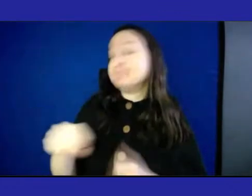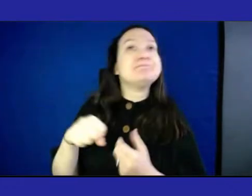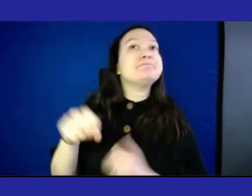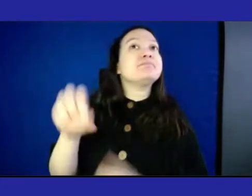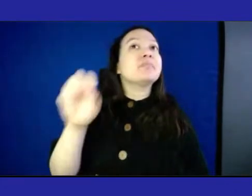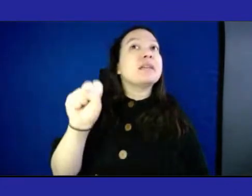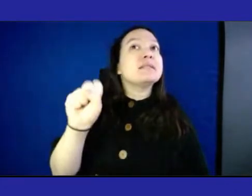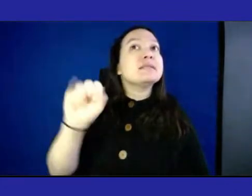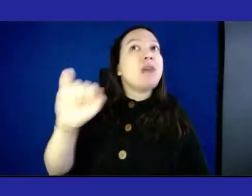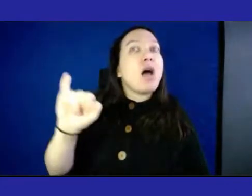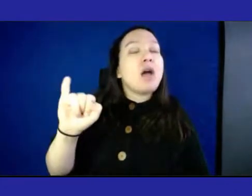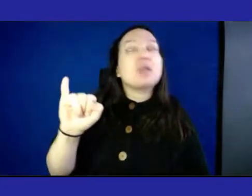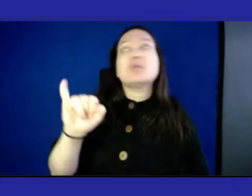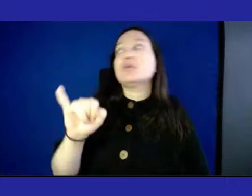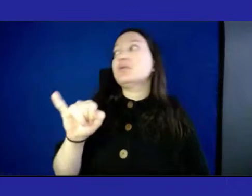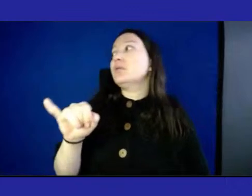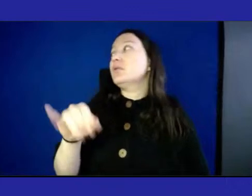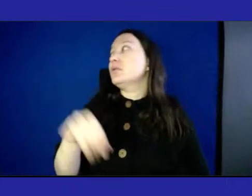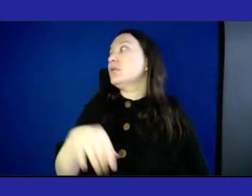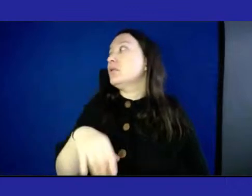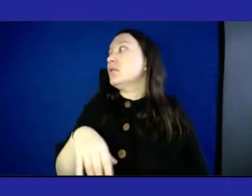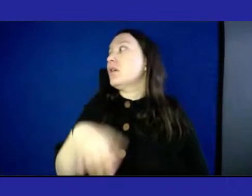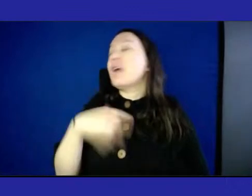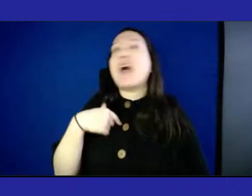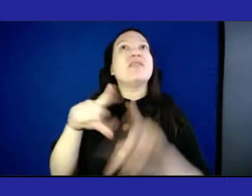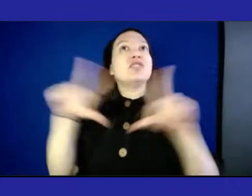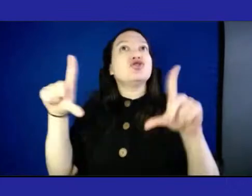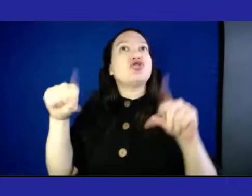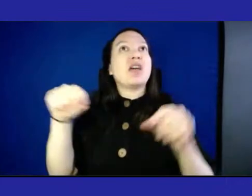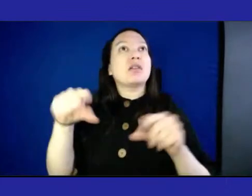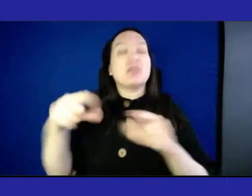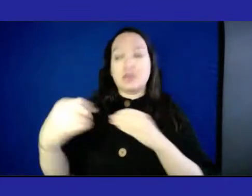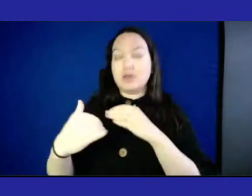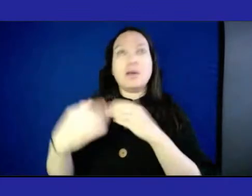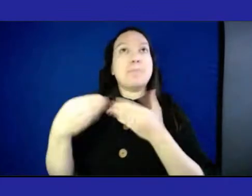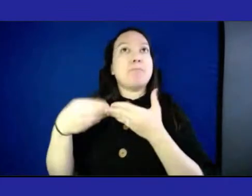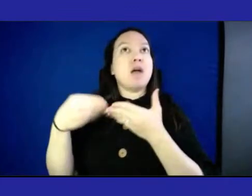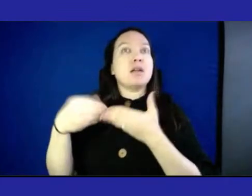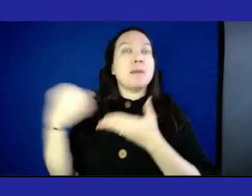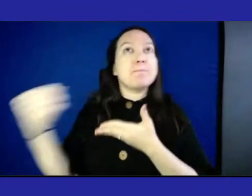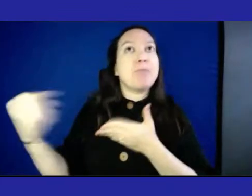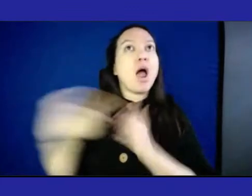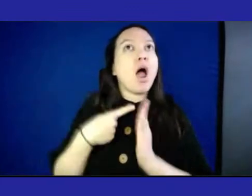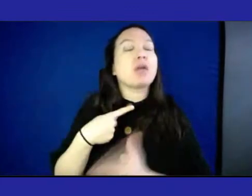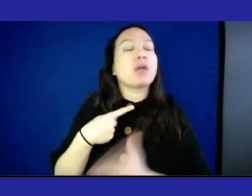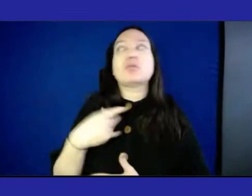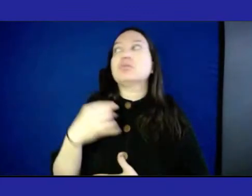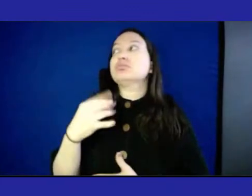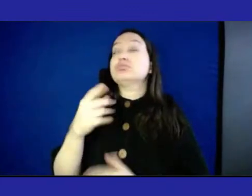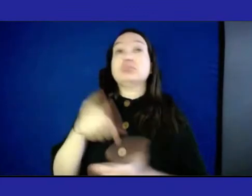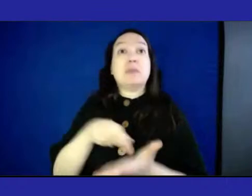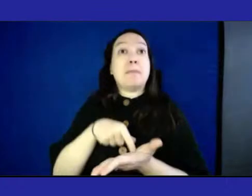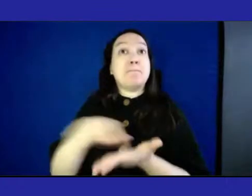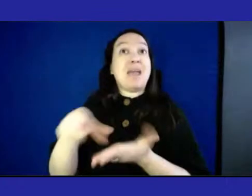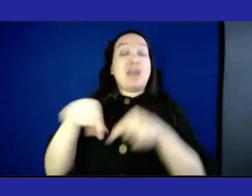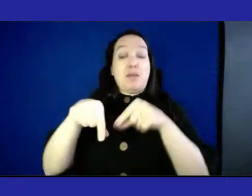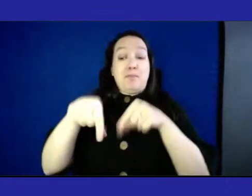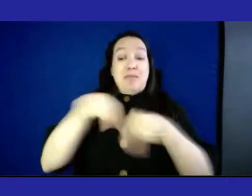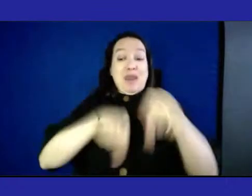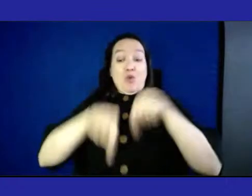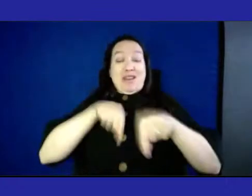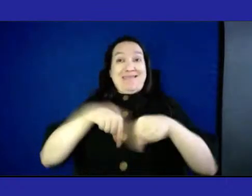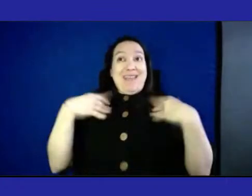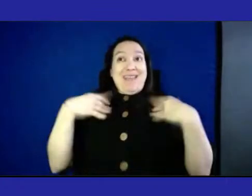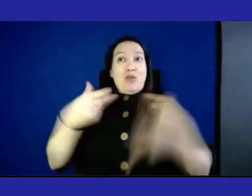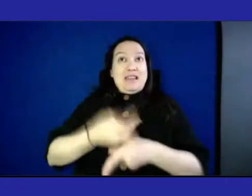Security, and there's a retro check, and it will then pay backwards the healthcare